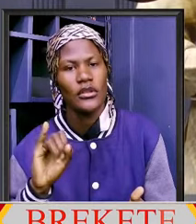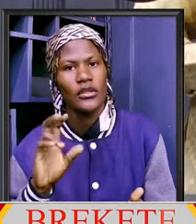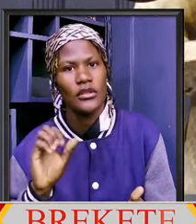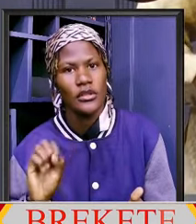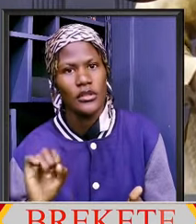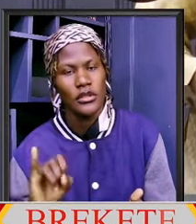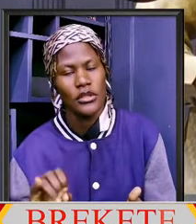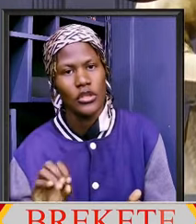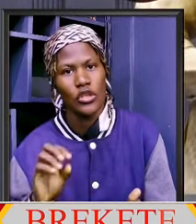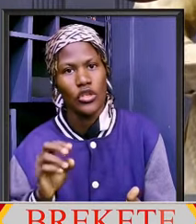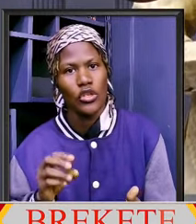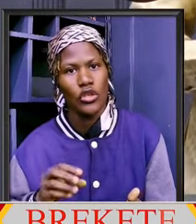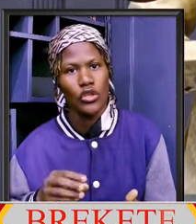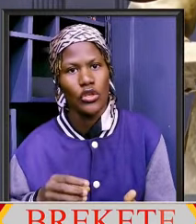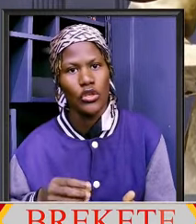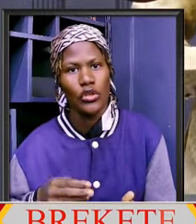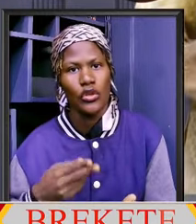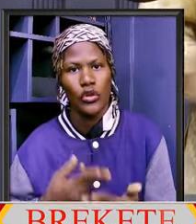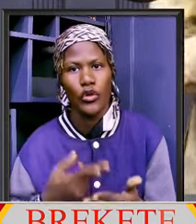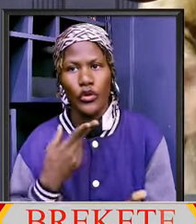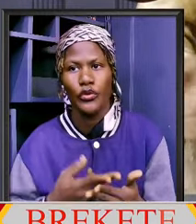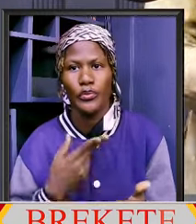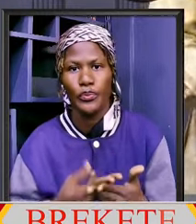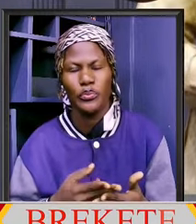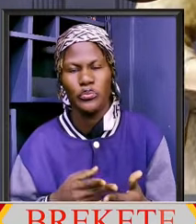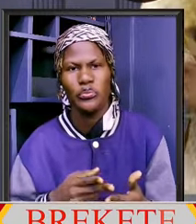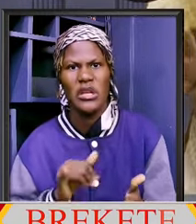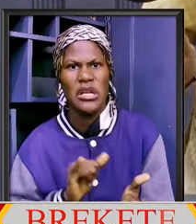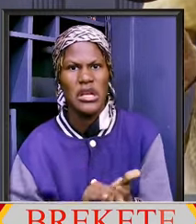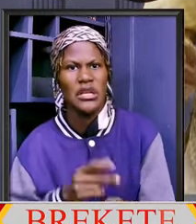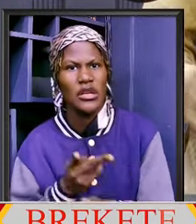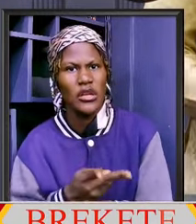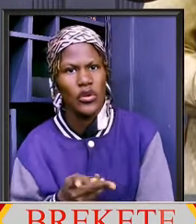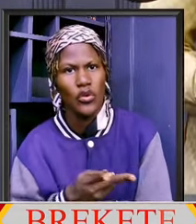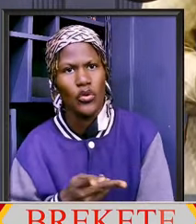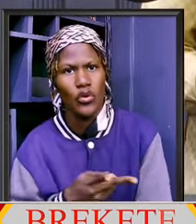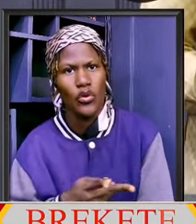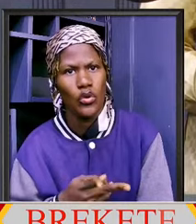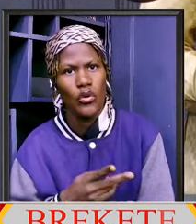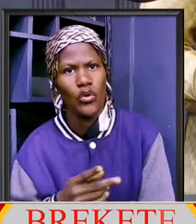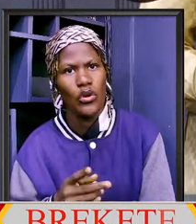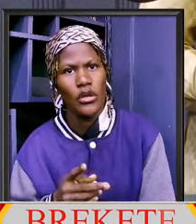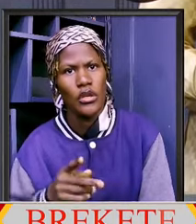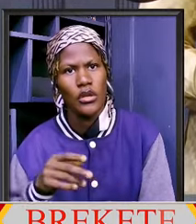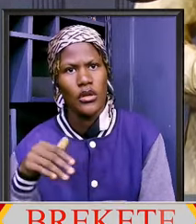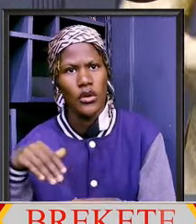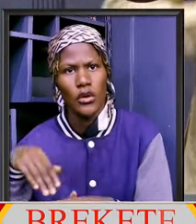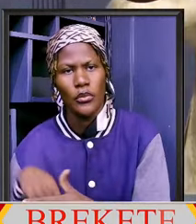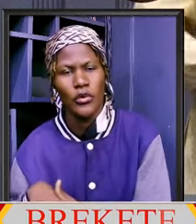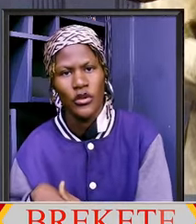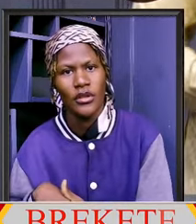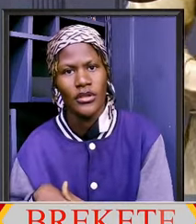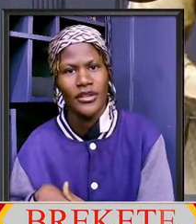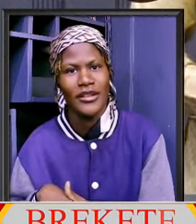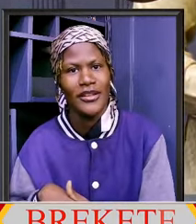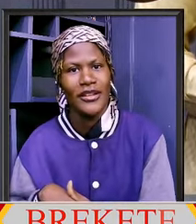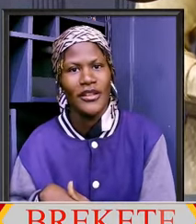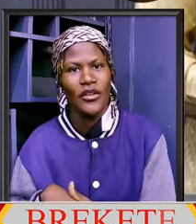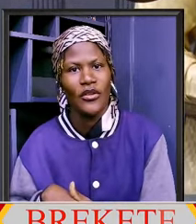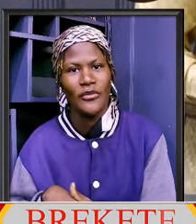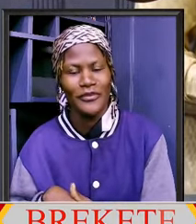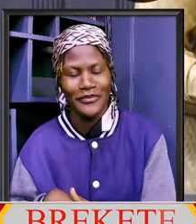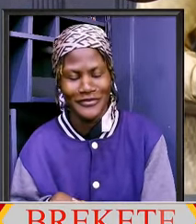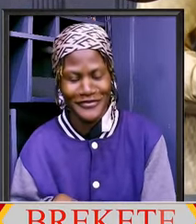Egusi soup where they cook, I be where they just put for water. They don't cook them, ordinary president. Who be the foolish person who